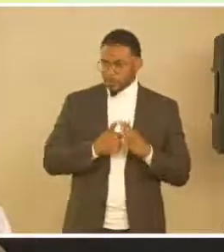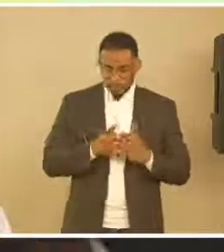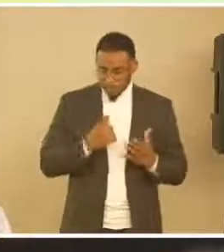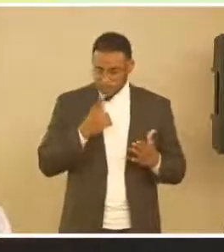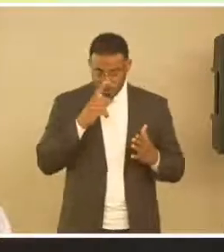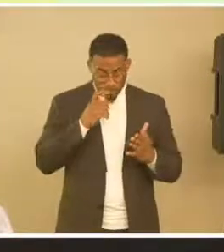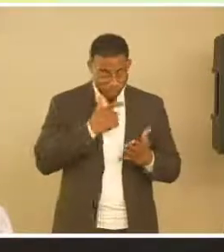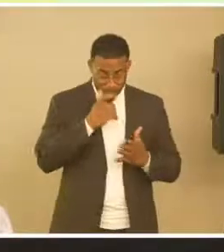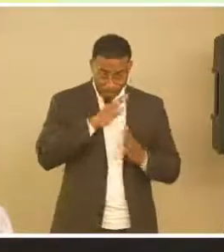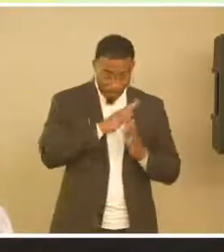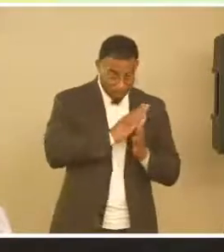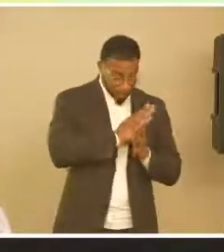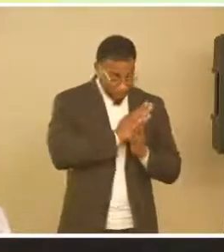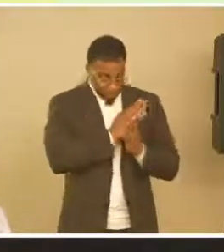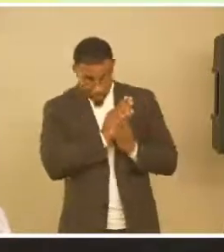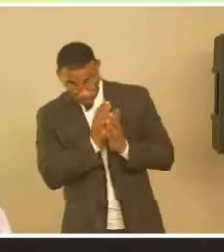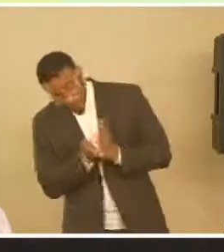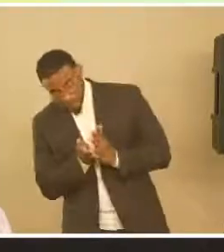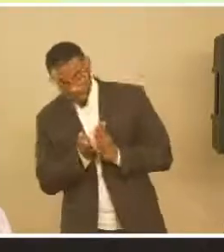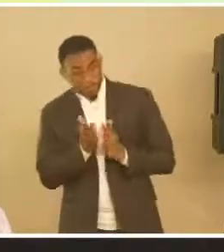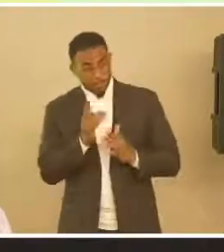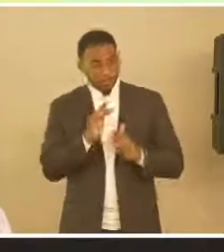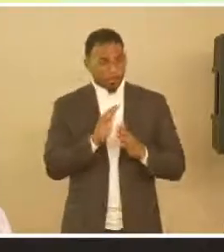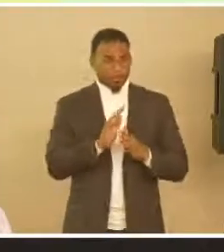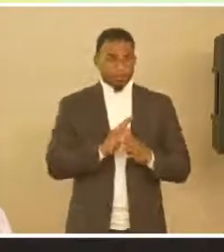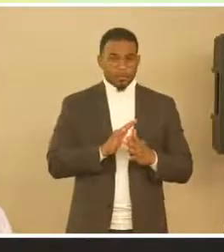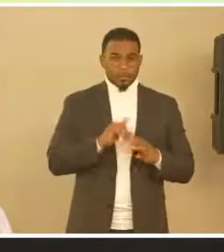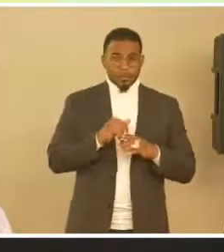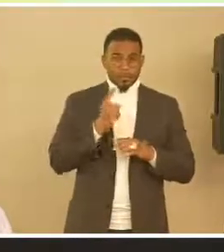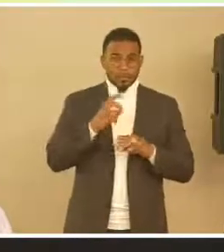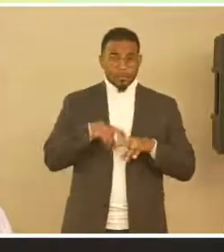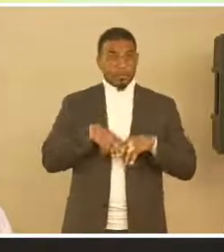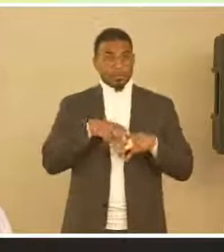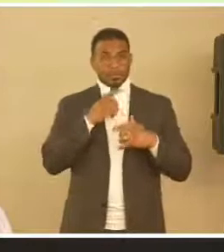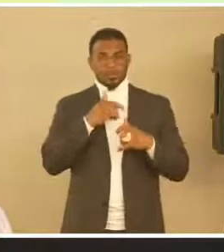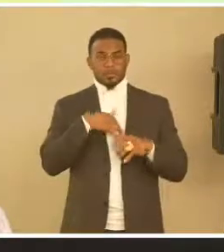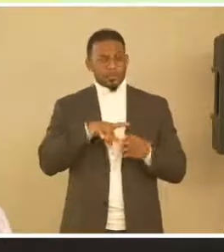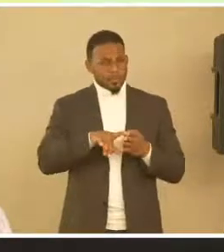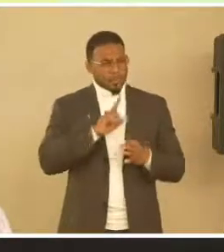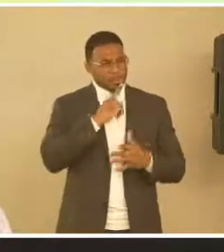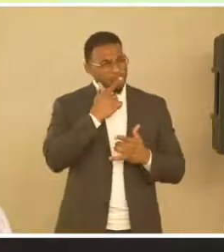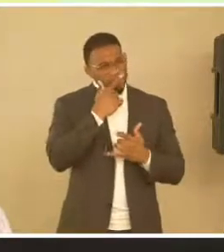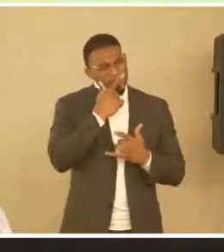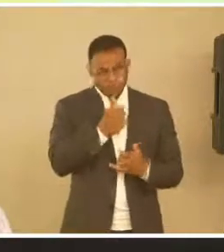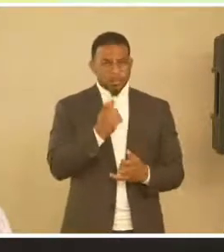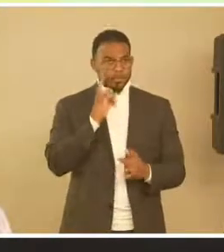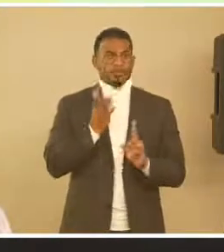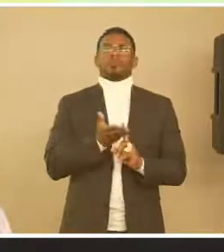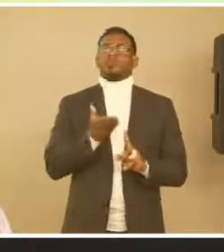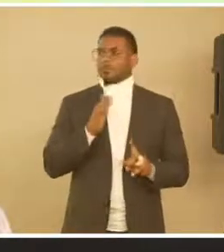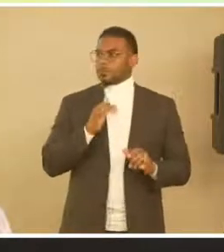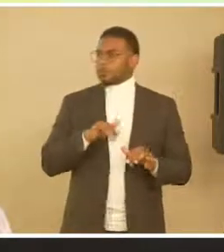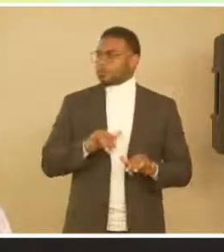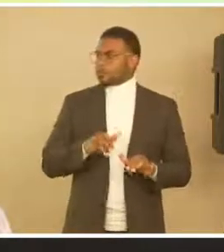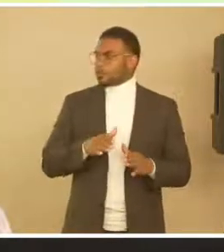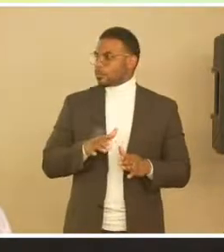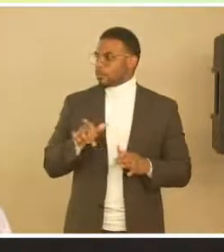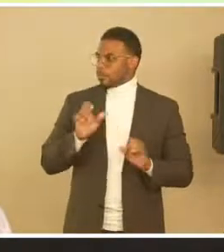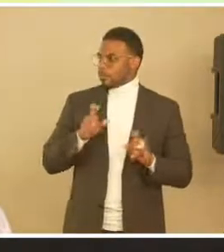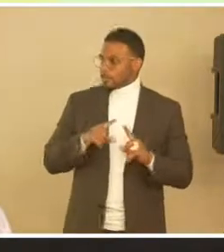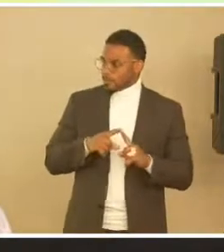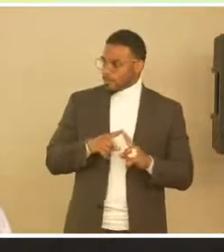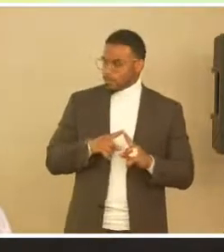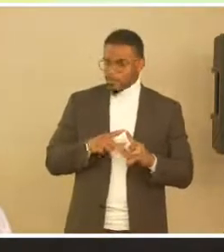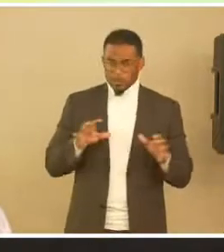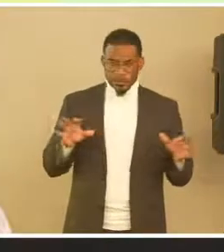I literally watched the entire series in one sitting, and I found it really, really compelling the way in which you were able